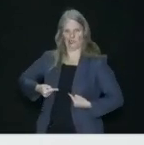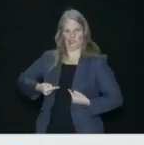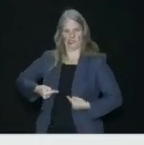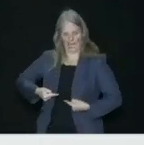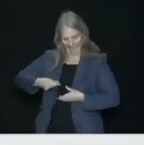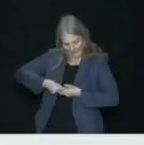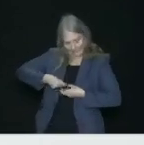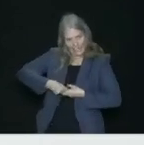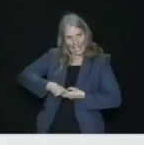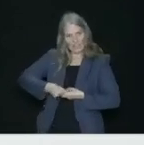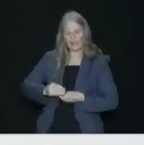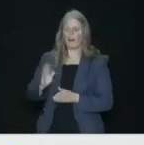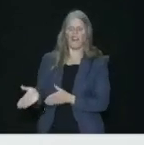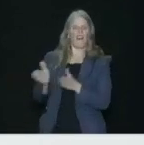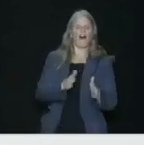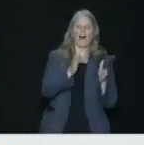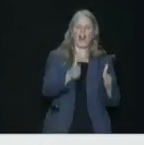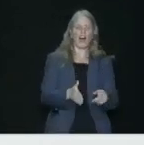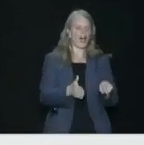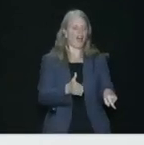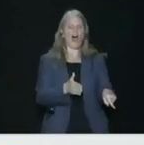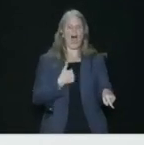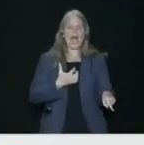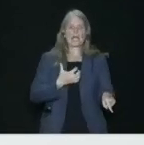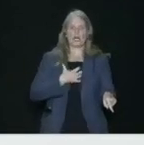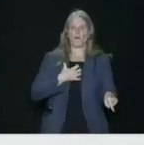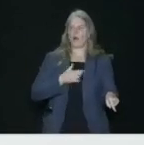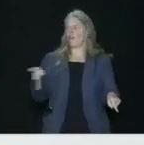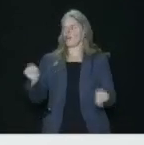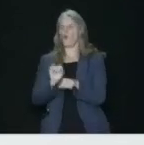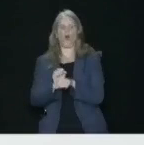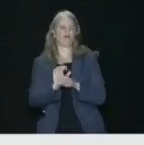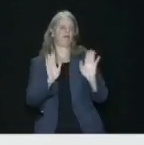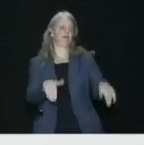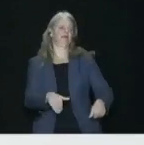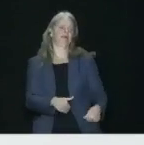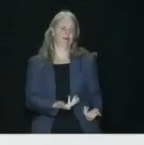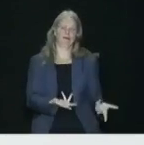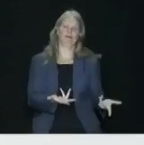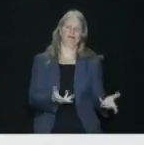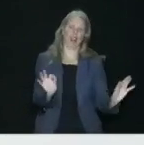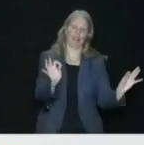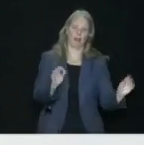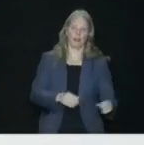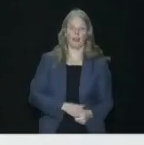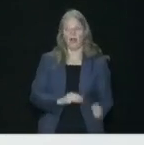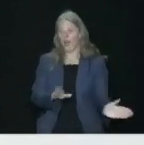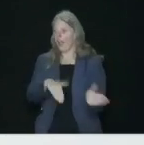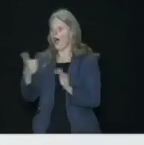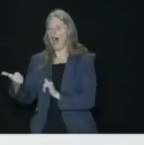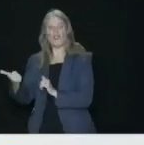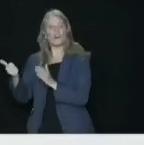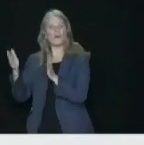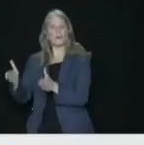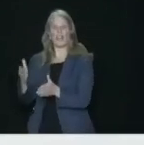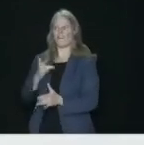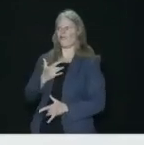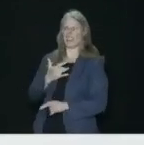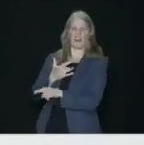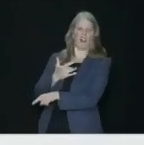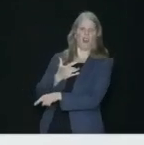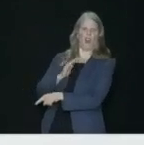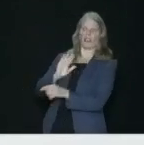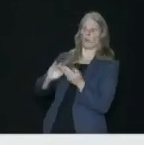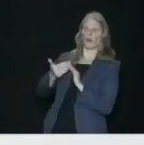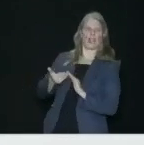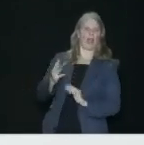Another said they were treated with disbelief in the workplace. Still others recalled feeling abandoned by their